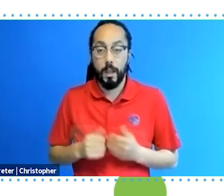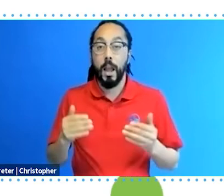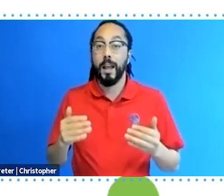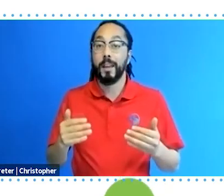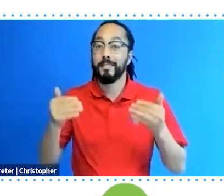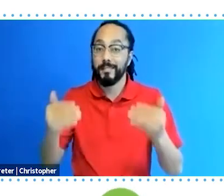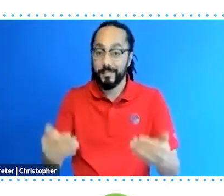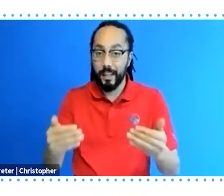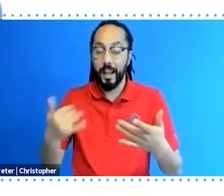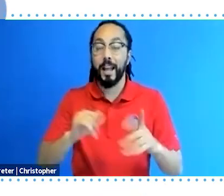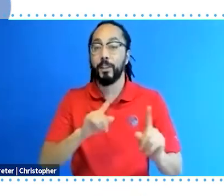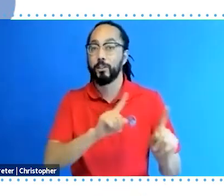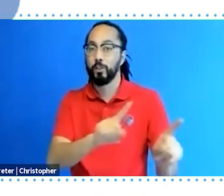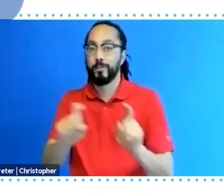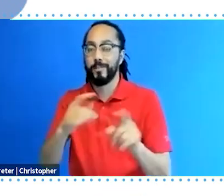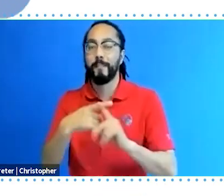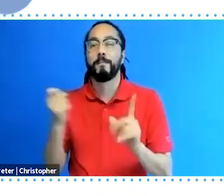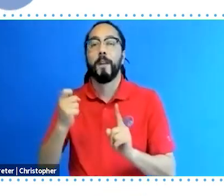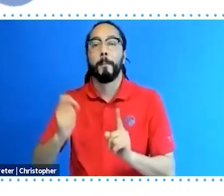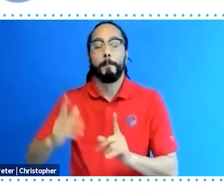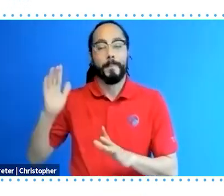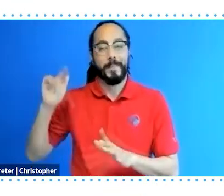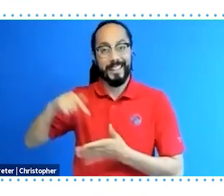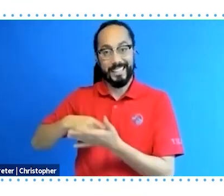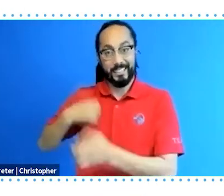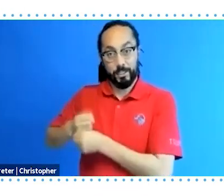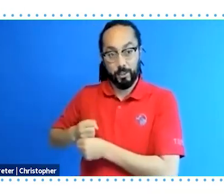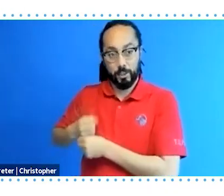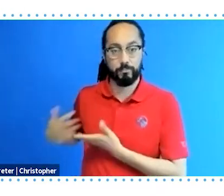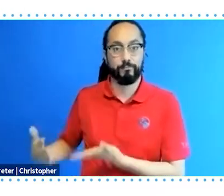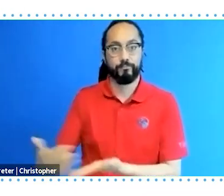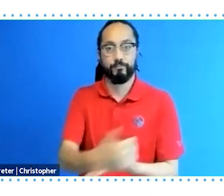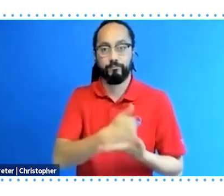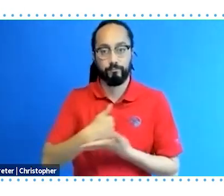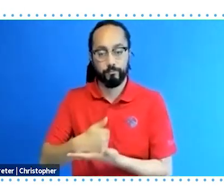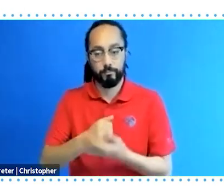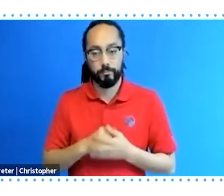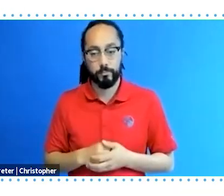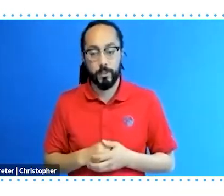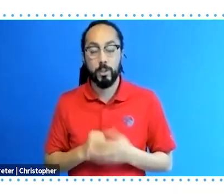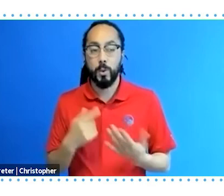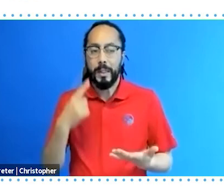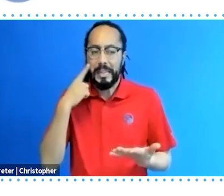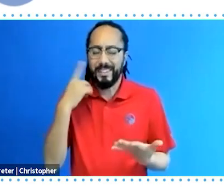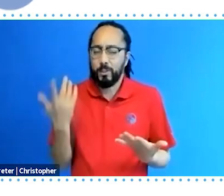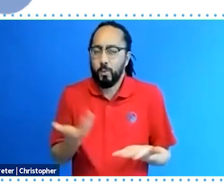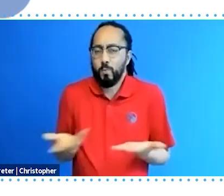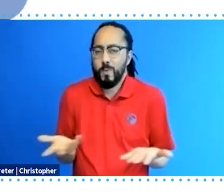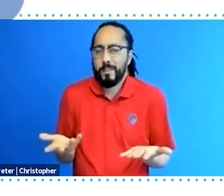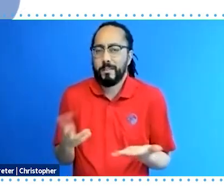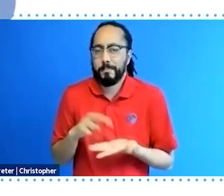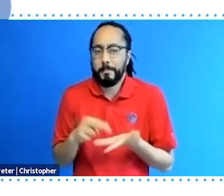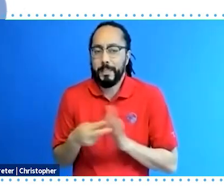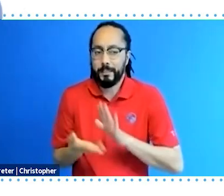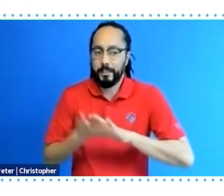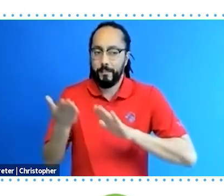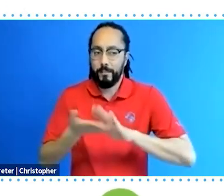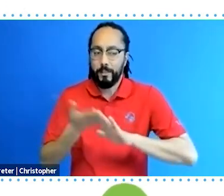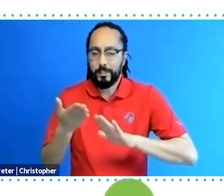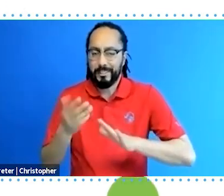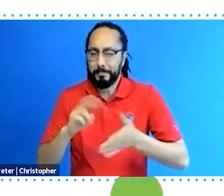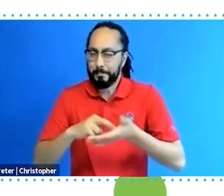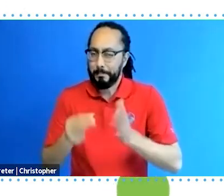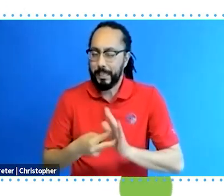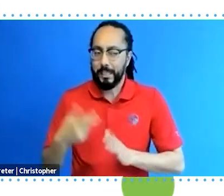with the sector earlier this year. And then again, trying to talk about, so then what? So what is governance? So not to worry, I'm not going to go